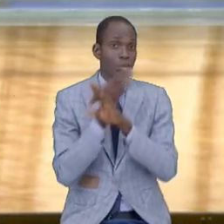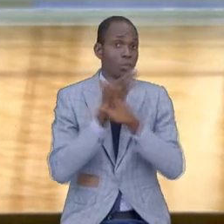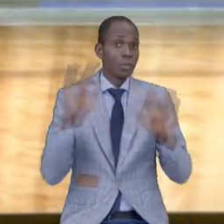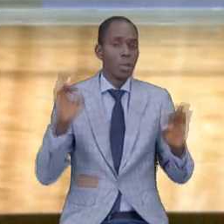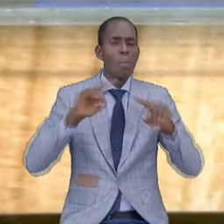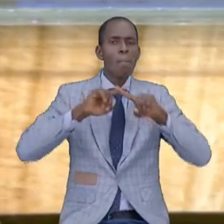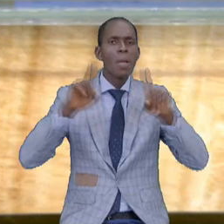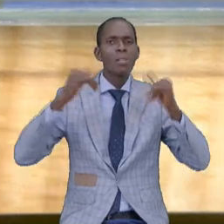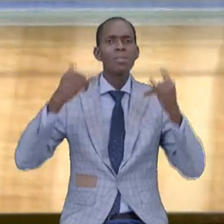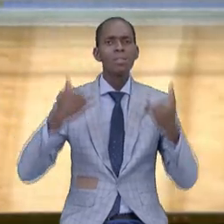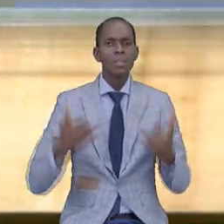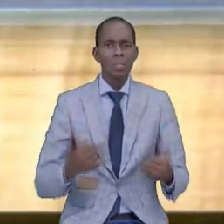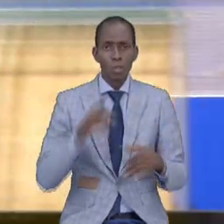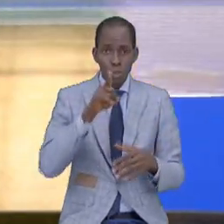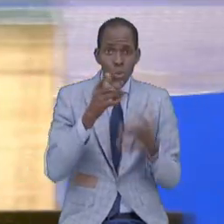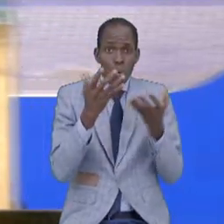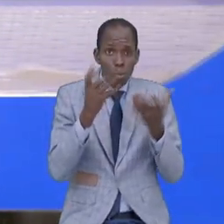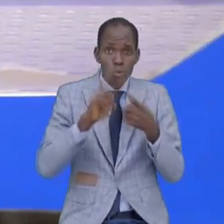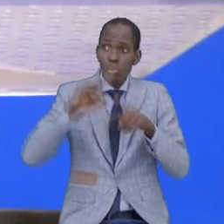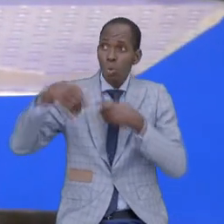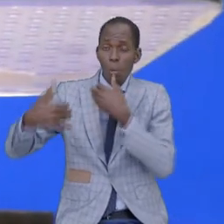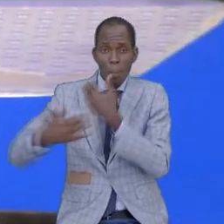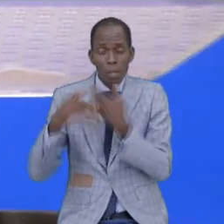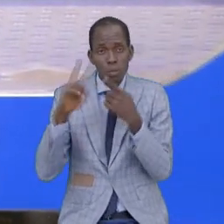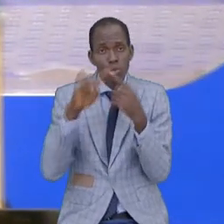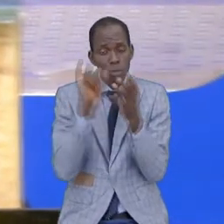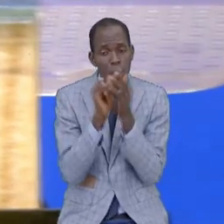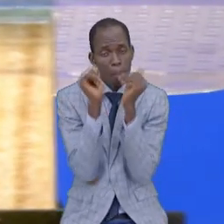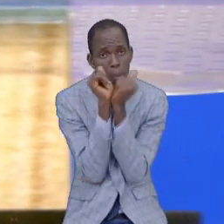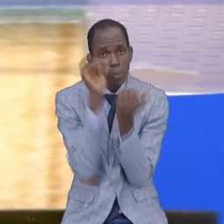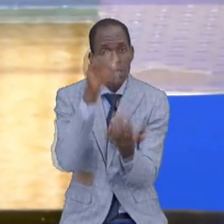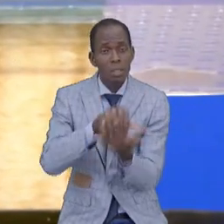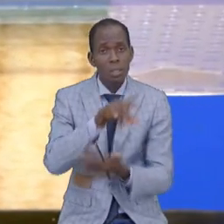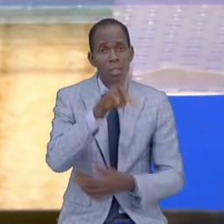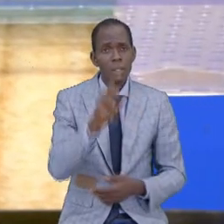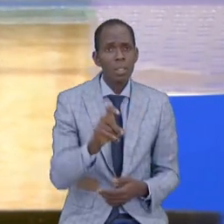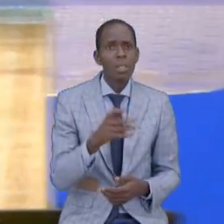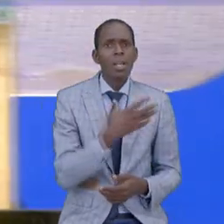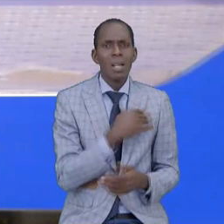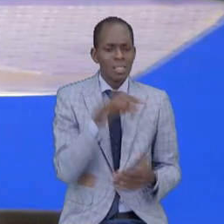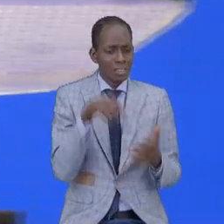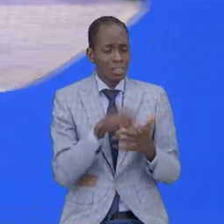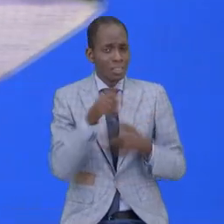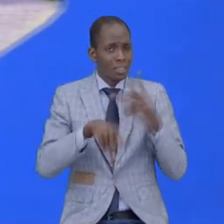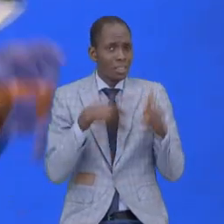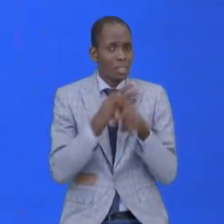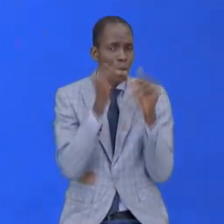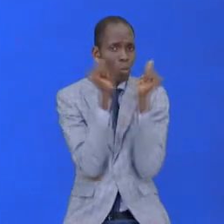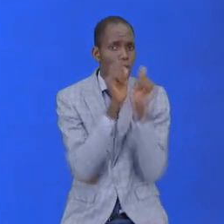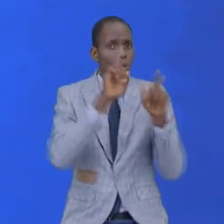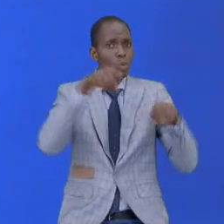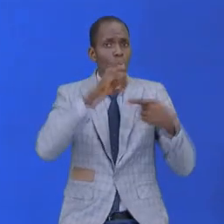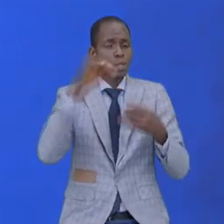But now you want to go back to bondage again. And this kind of bondage you are going